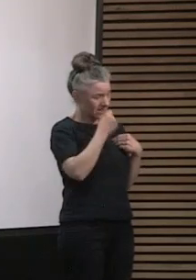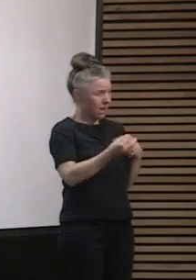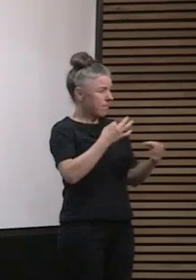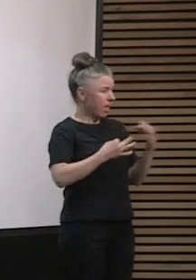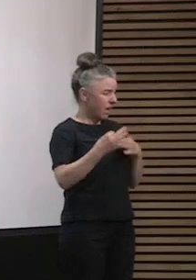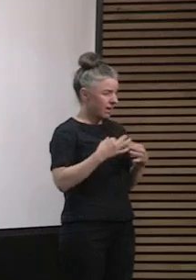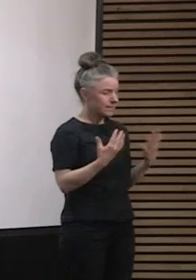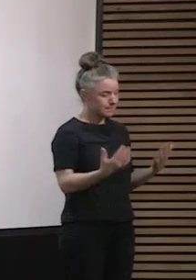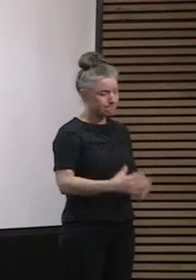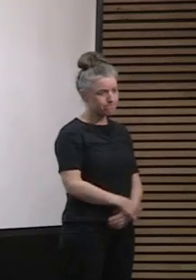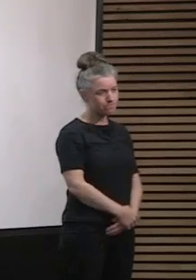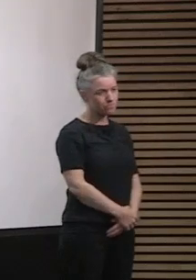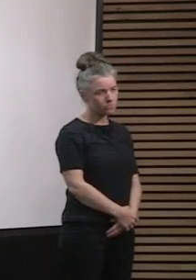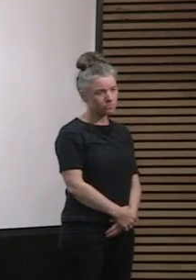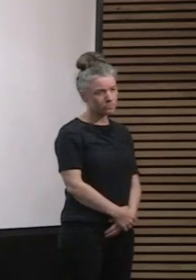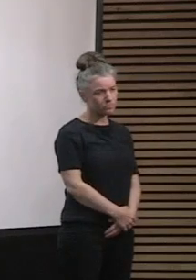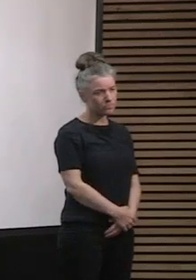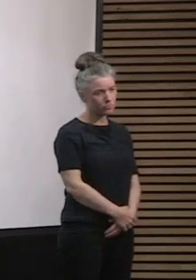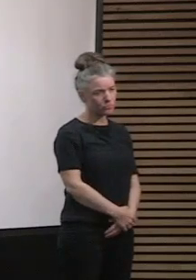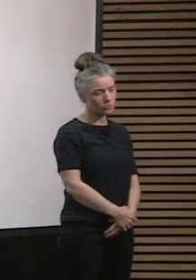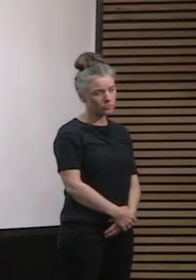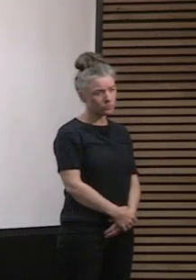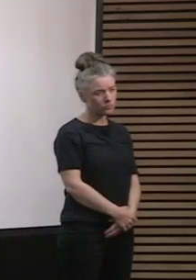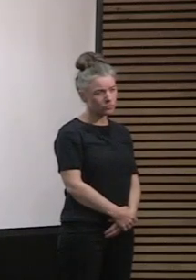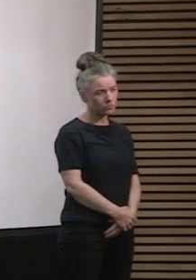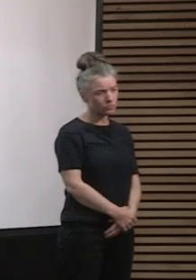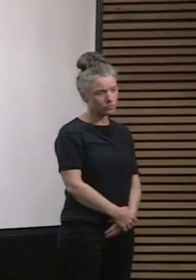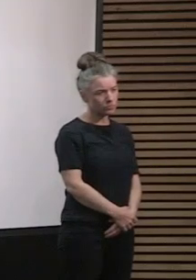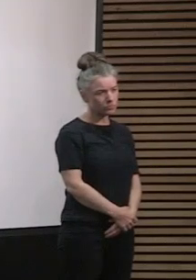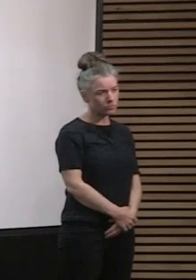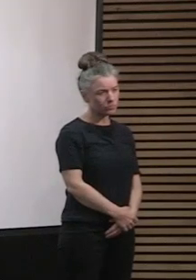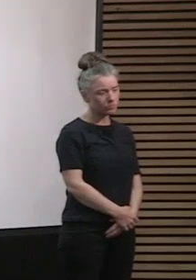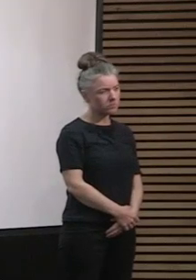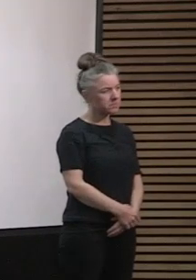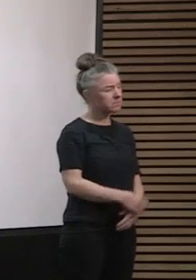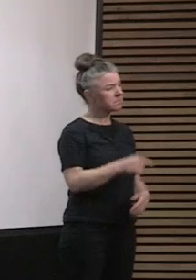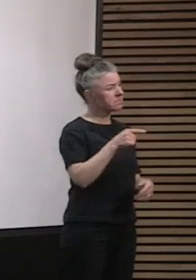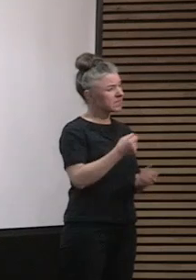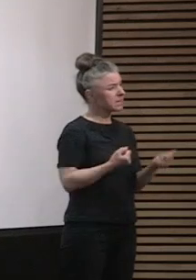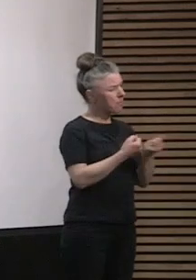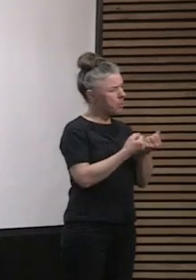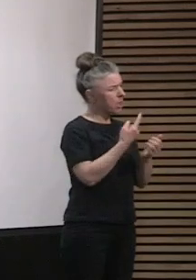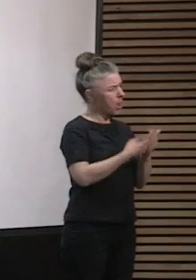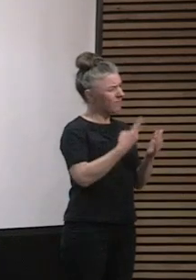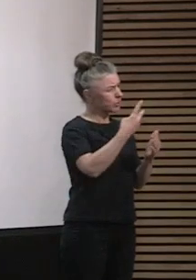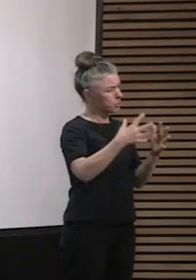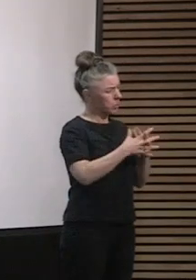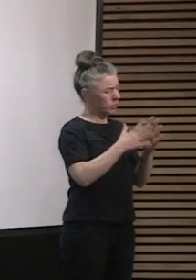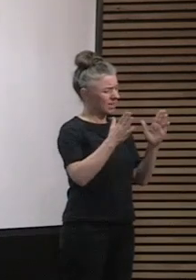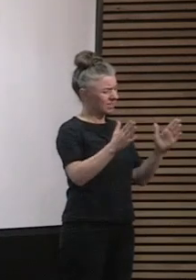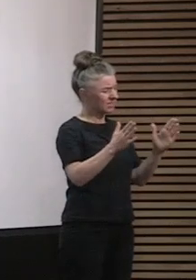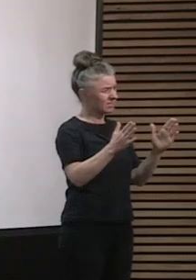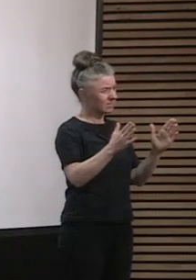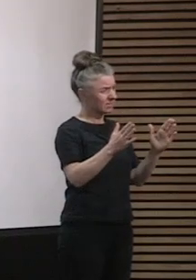Jenna. The decision to only have it open for the 2 weeks, is that based on how